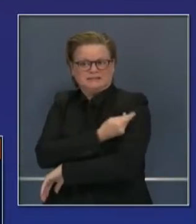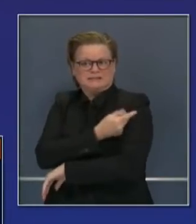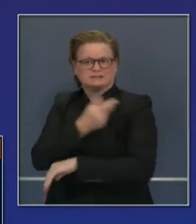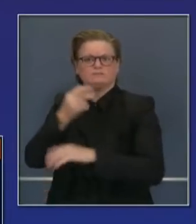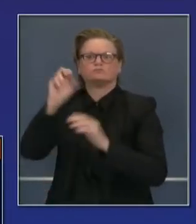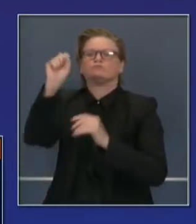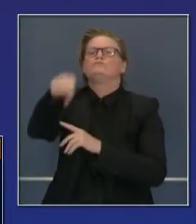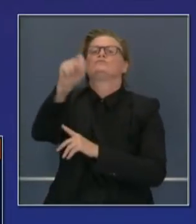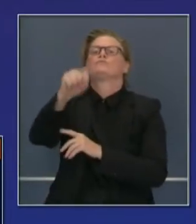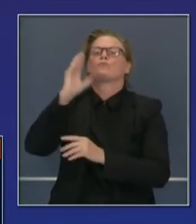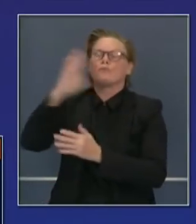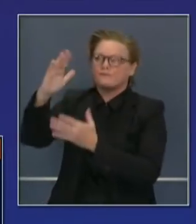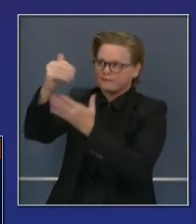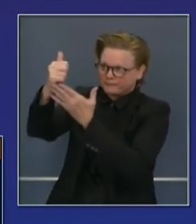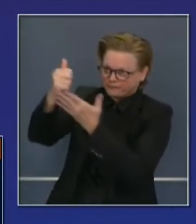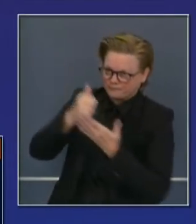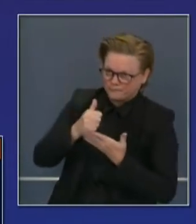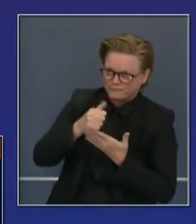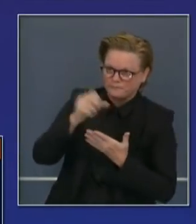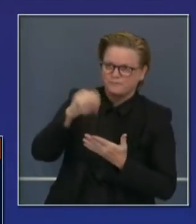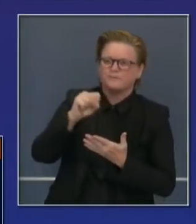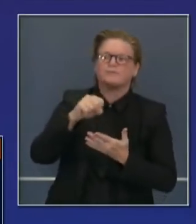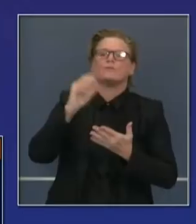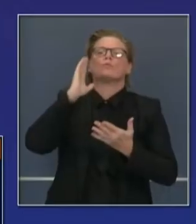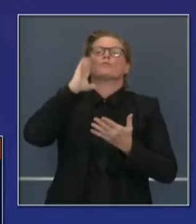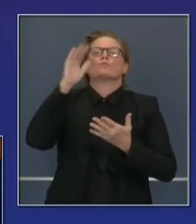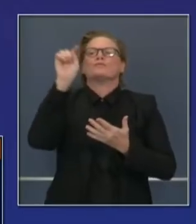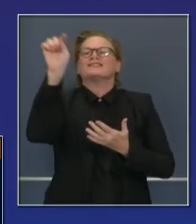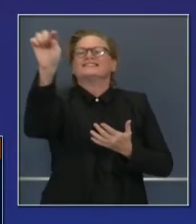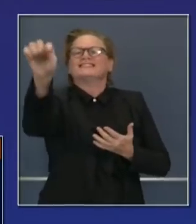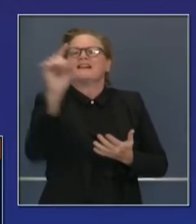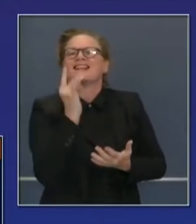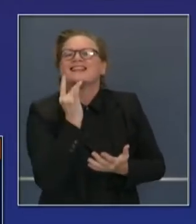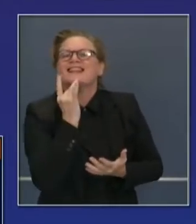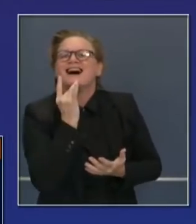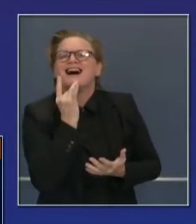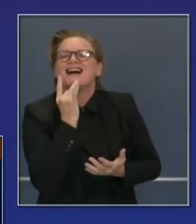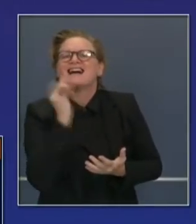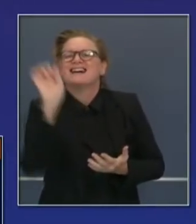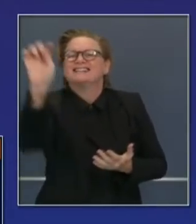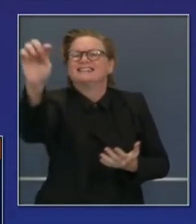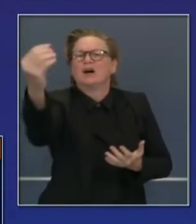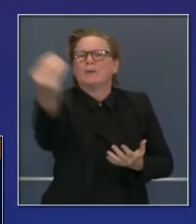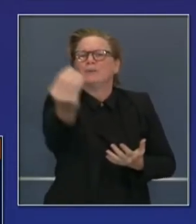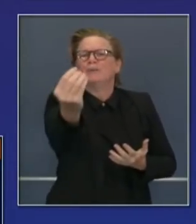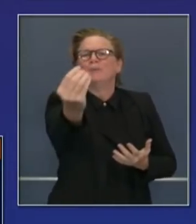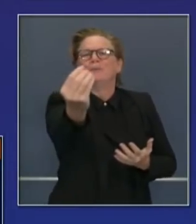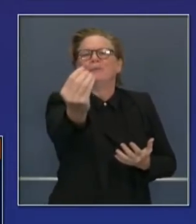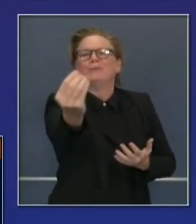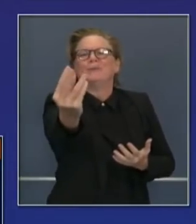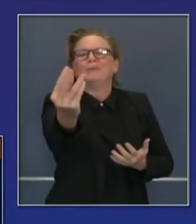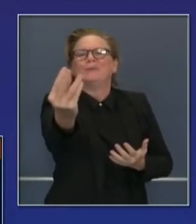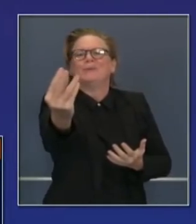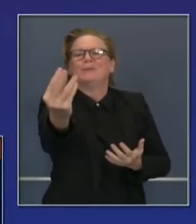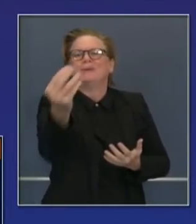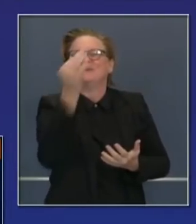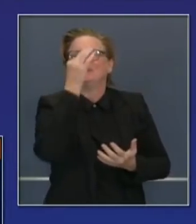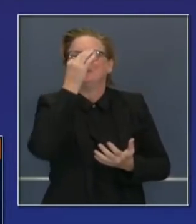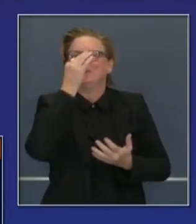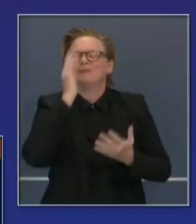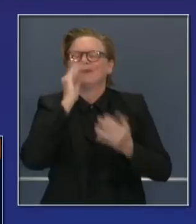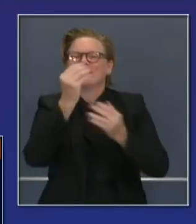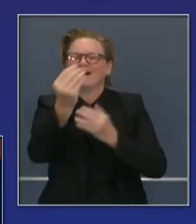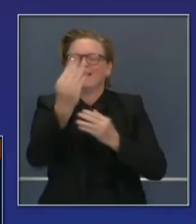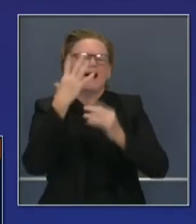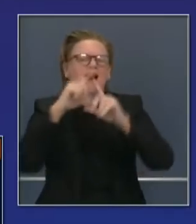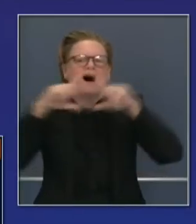There is light at the end of this tunnel. We are not in a permanent state. This is a temporary state. This is the